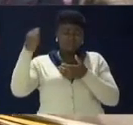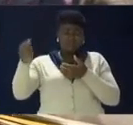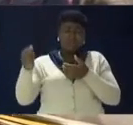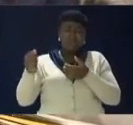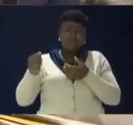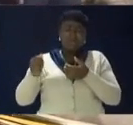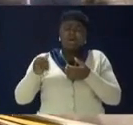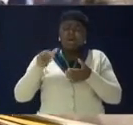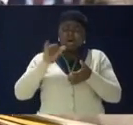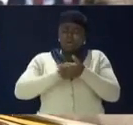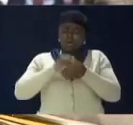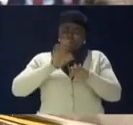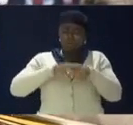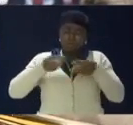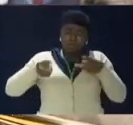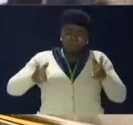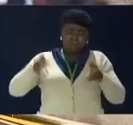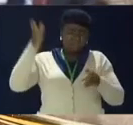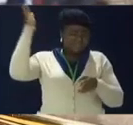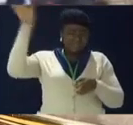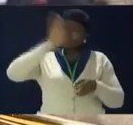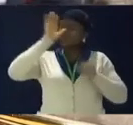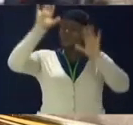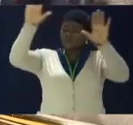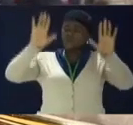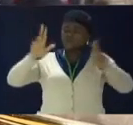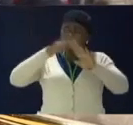That on their ways, there will be miracles.